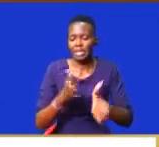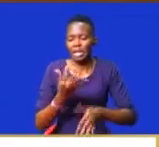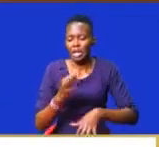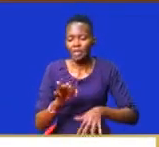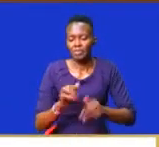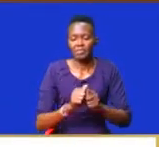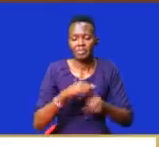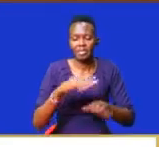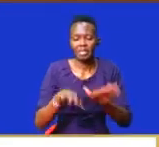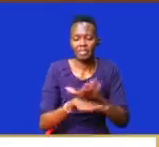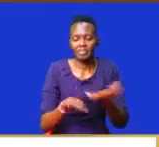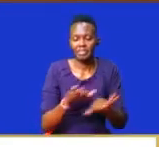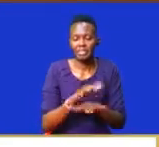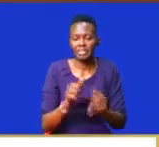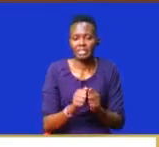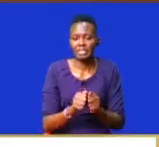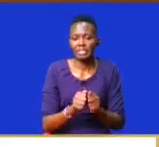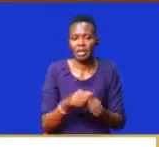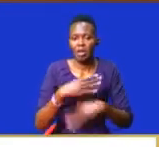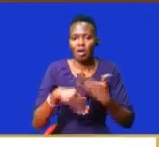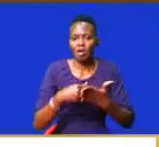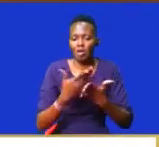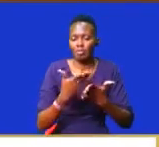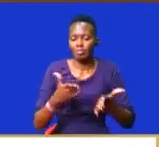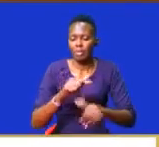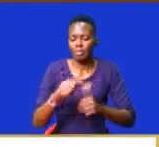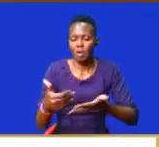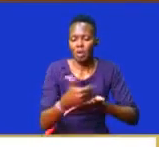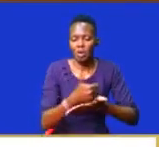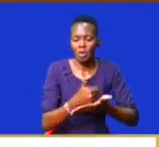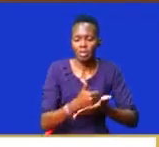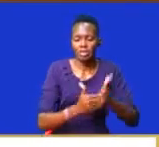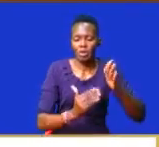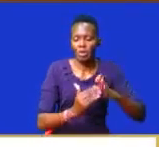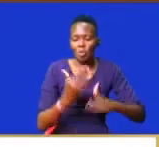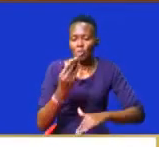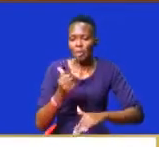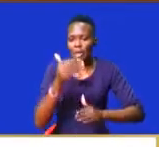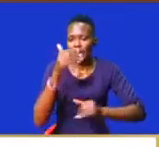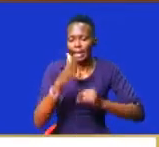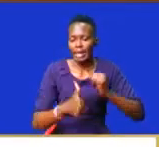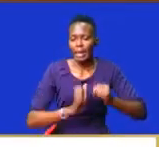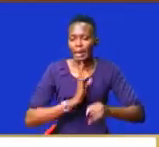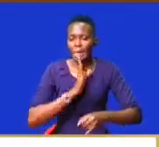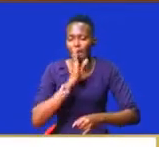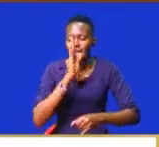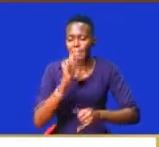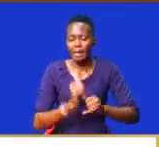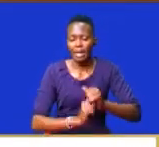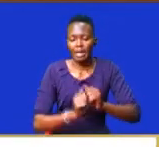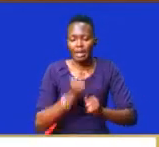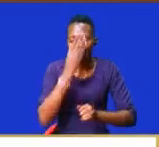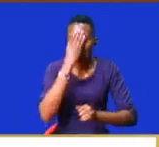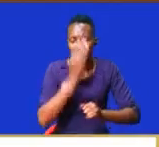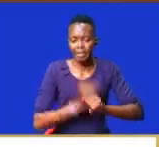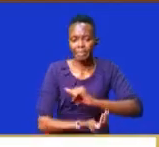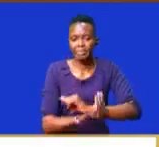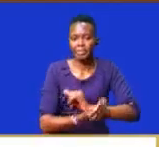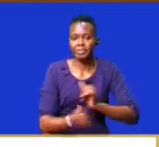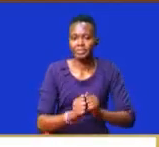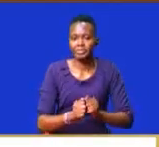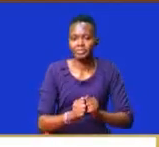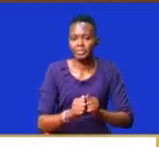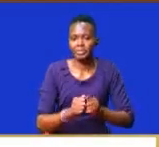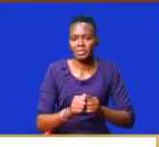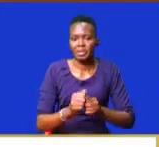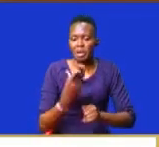you look like it. The more and more I need to talk about the church, I'm going to talk about the church. The king, Mandy. First, the church is the